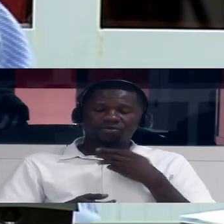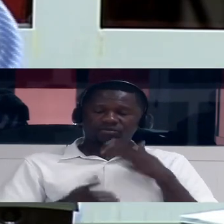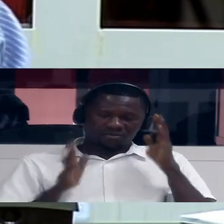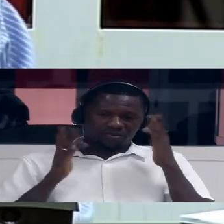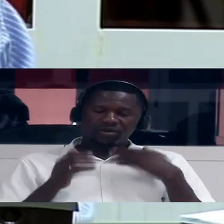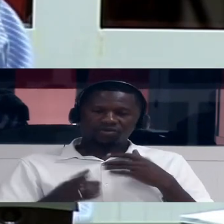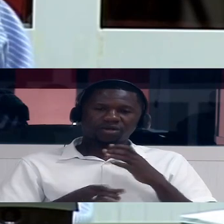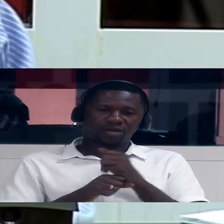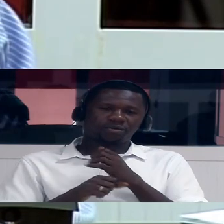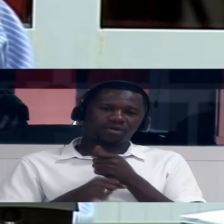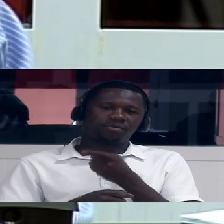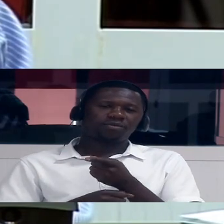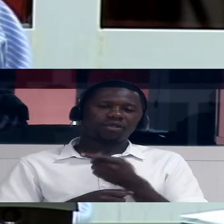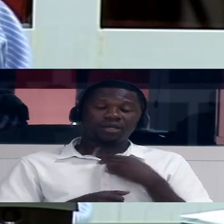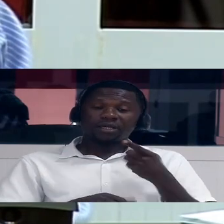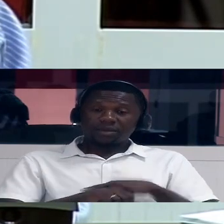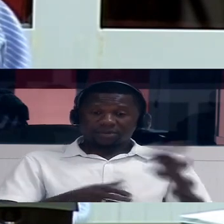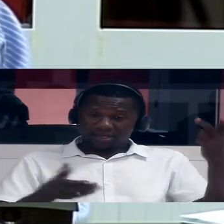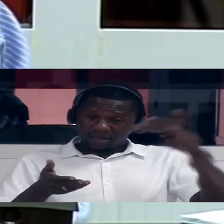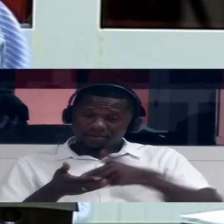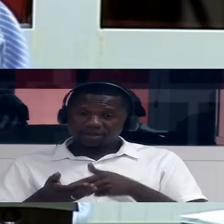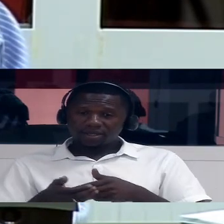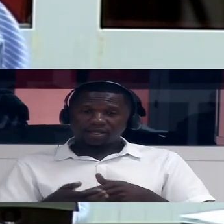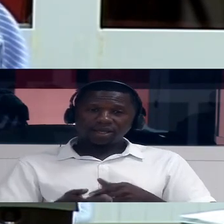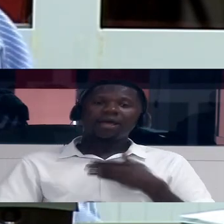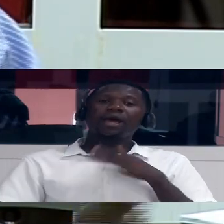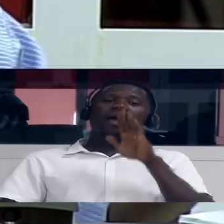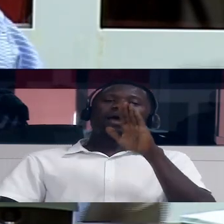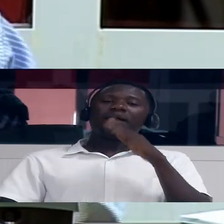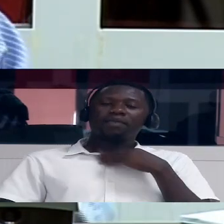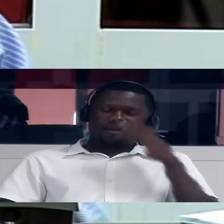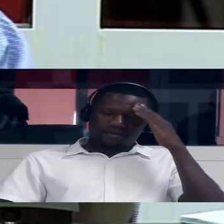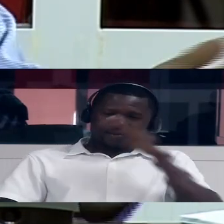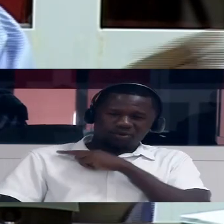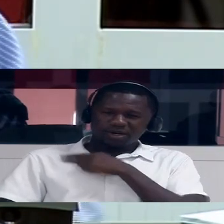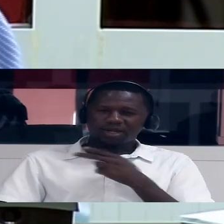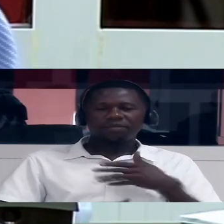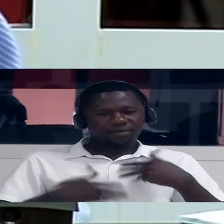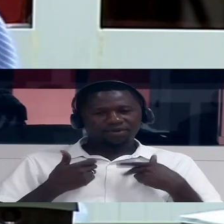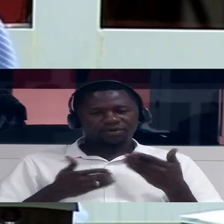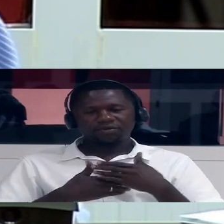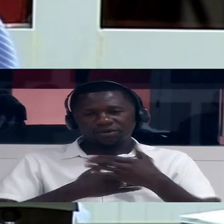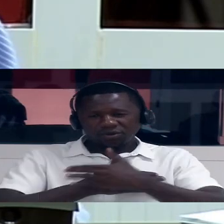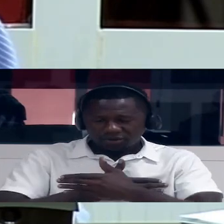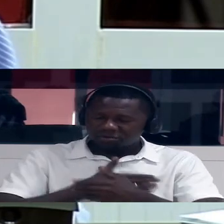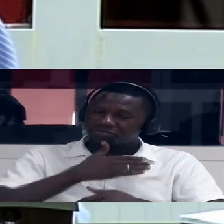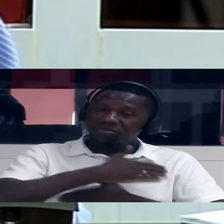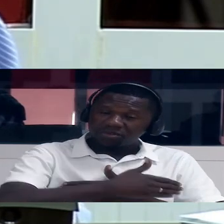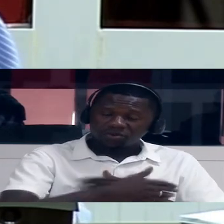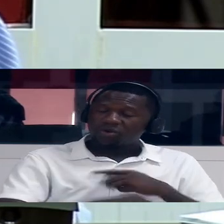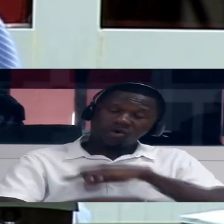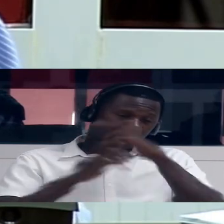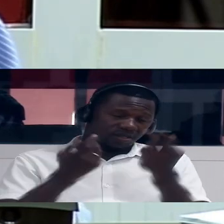for him. So as soon as he came, he said to me, hey, my brother, I'm happy that you are here. We hugged each other. I said, now sit. But with all this, I wasn't doing it